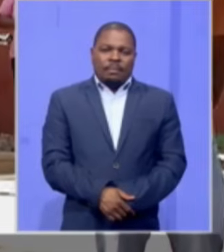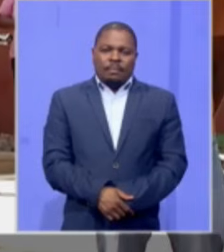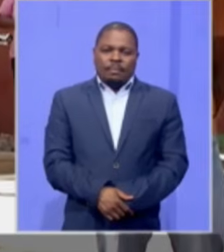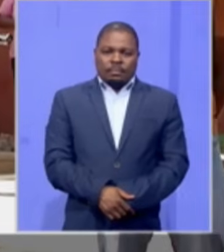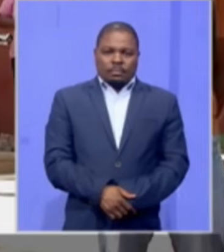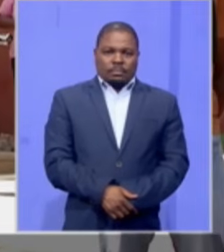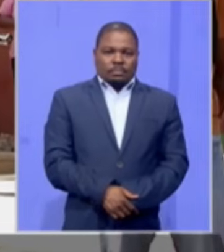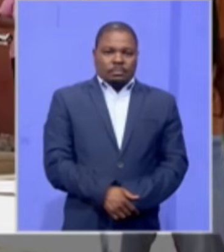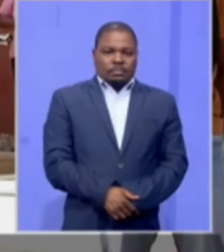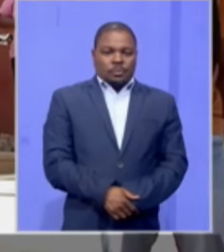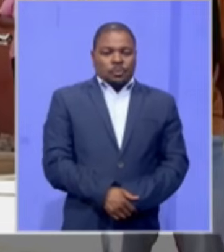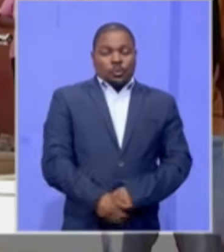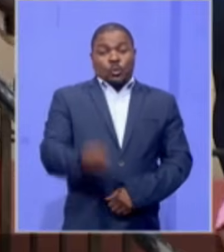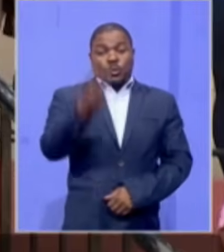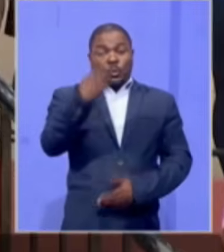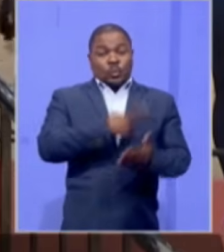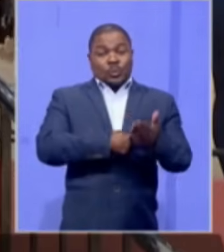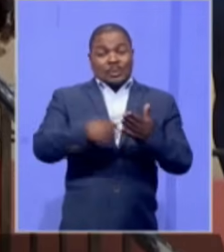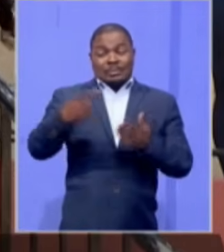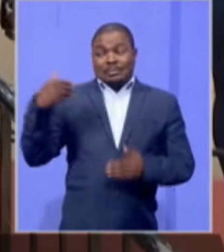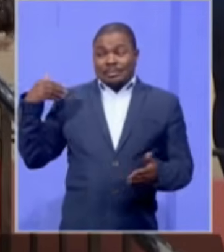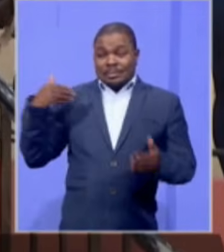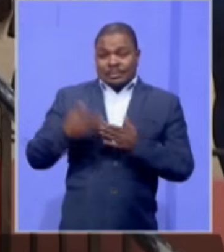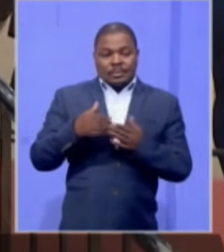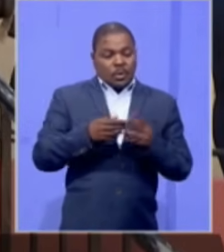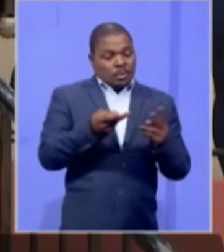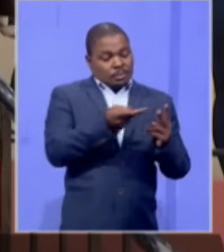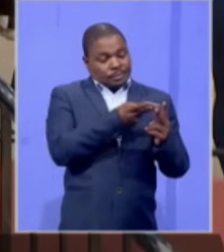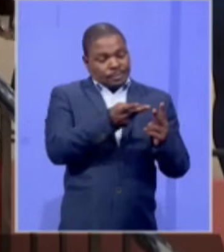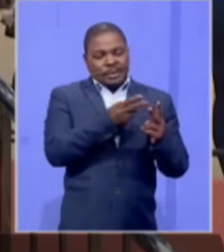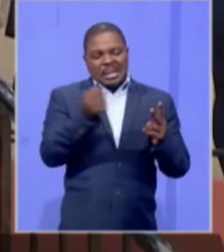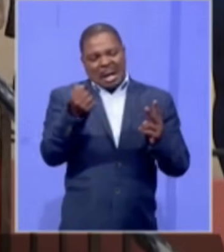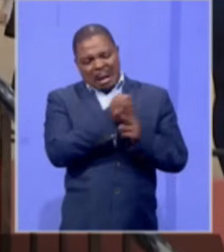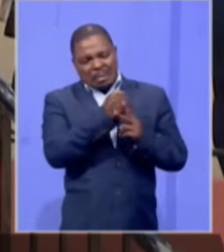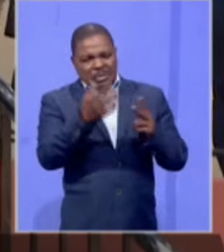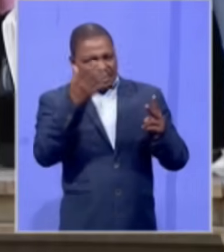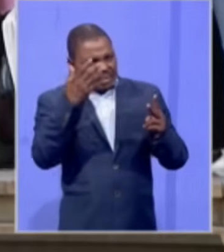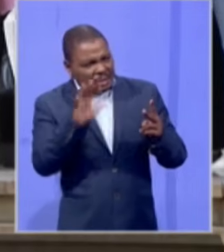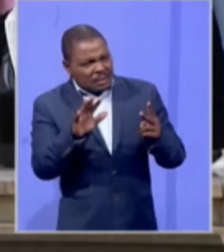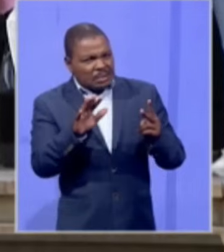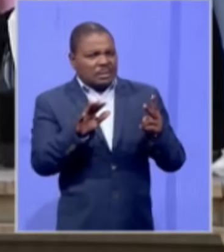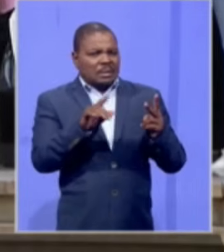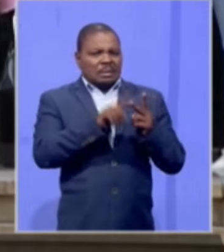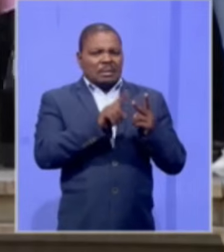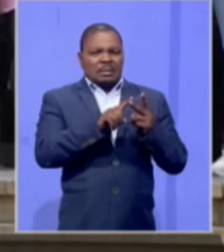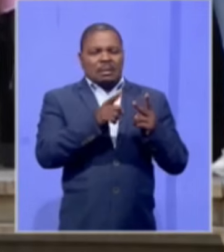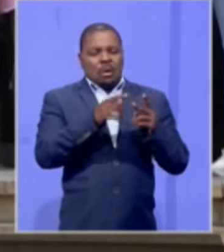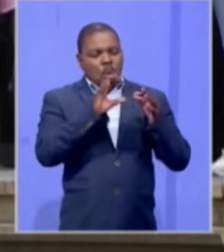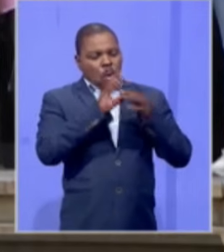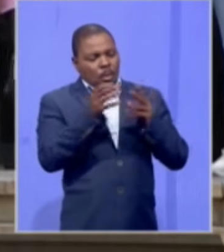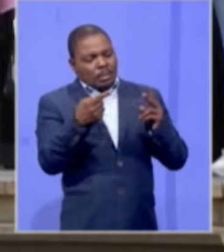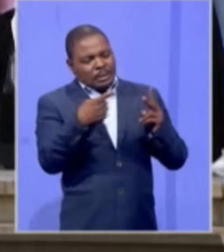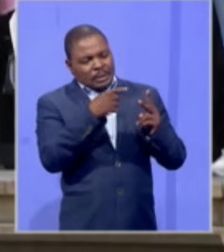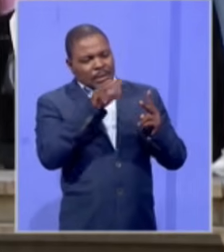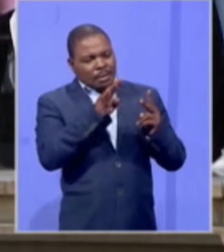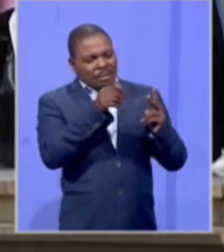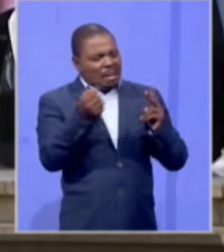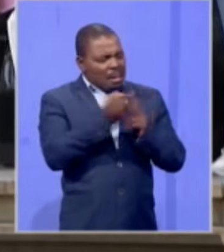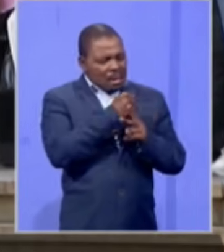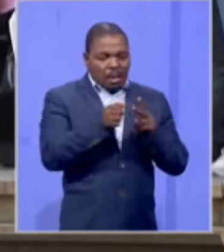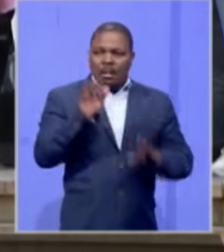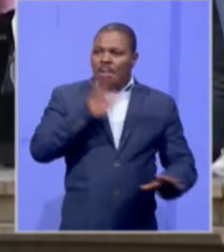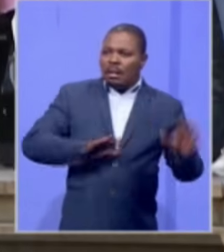E se e le dibeke tse pedi mahlatsipa a tlhekefetso ya bong ho hlokofatswa le tlhekefetso ya ka malapeng ba eme le monna